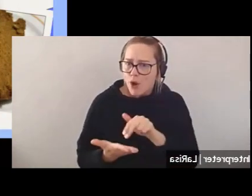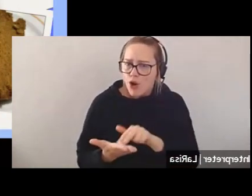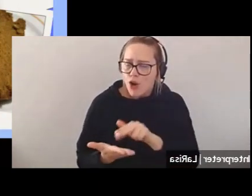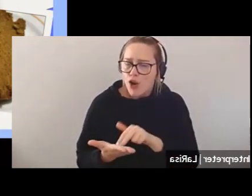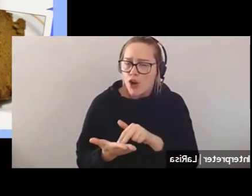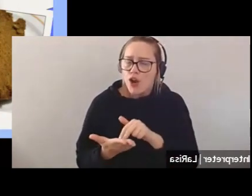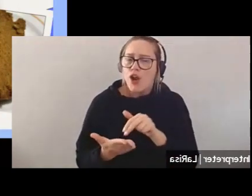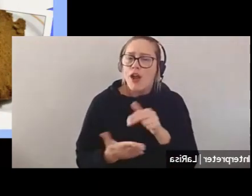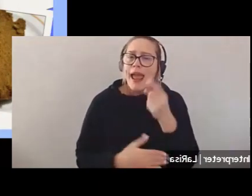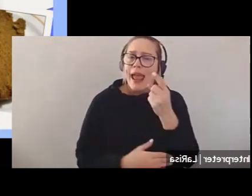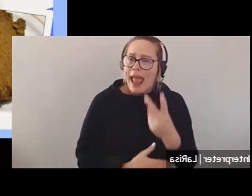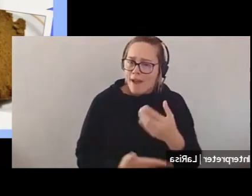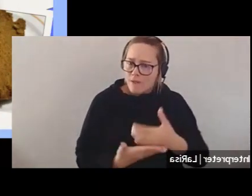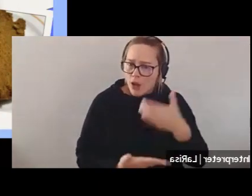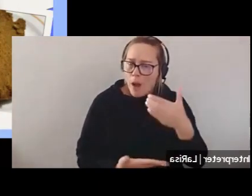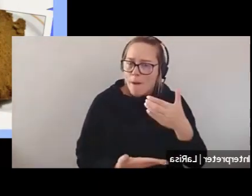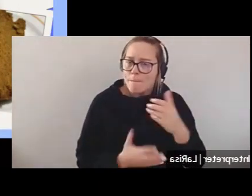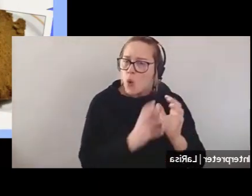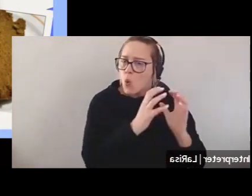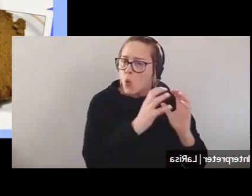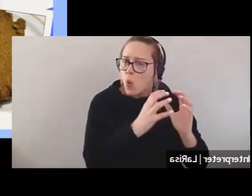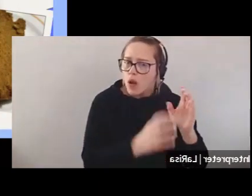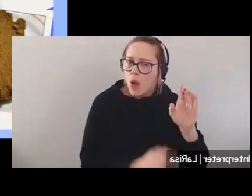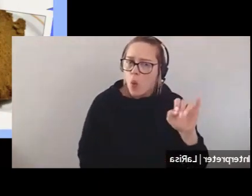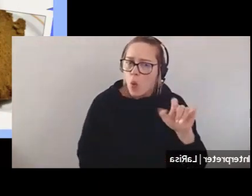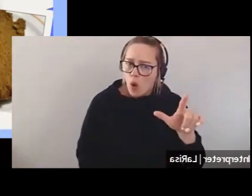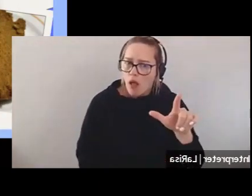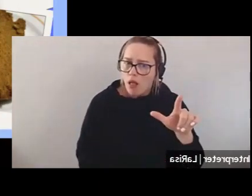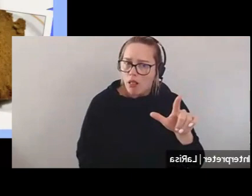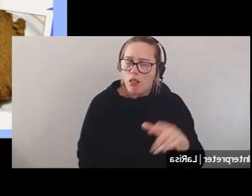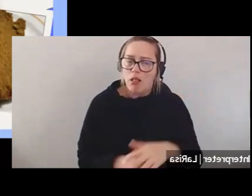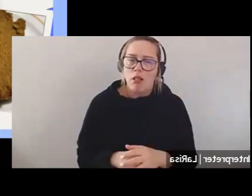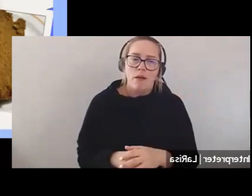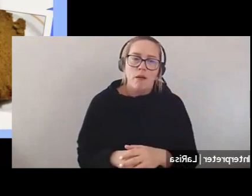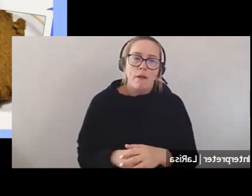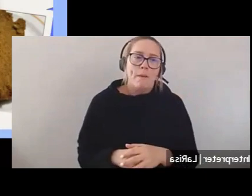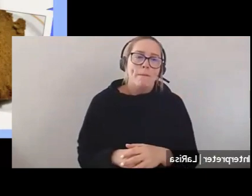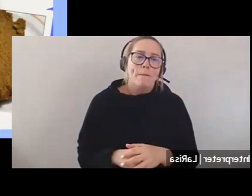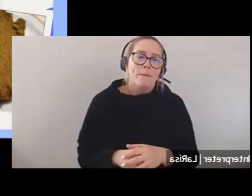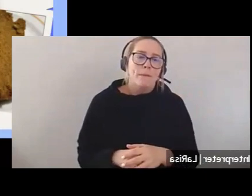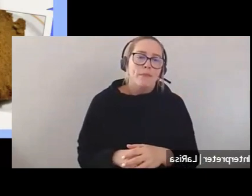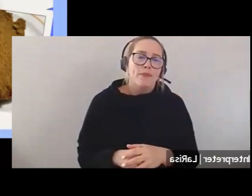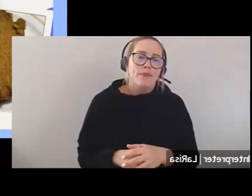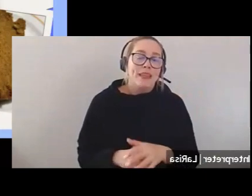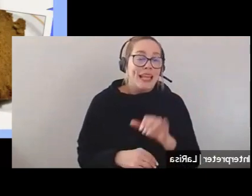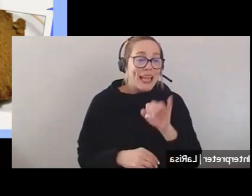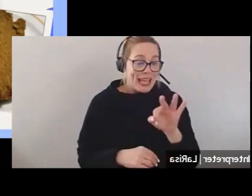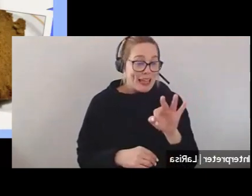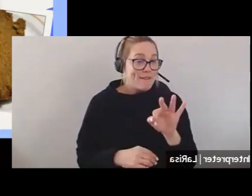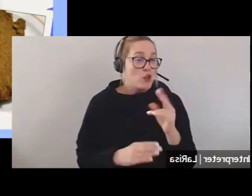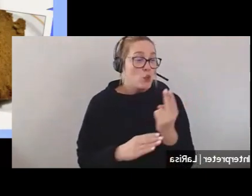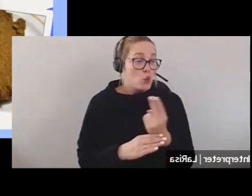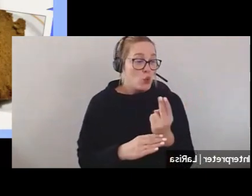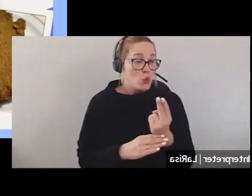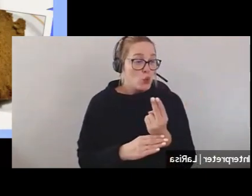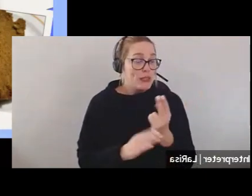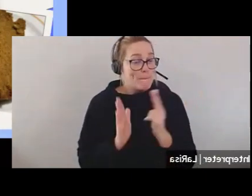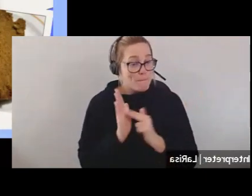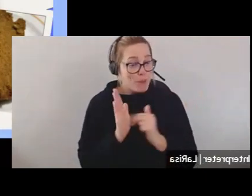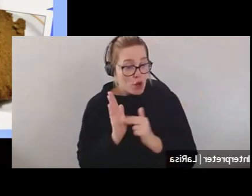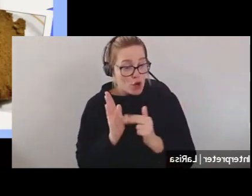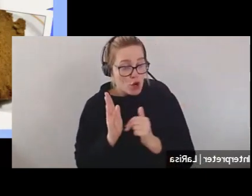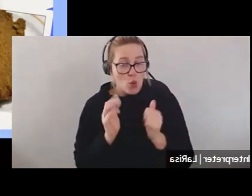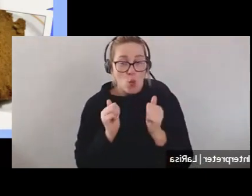use about a 1/2 cup of coconut oil, which I don't have in front of me. But when I beat the butter and